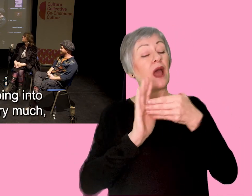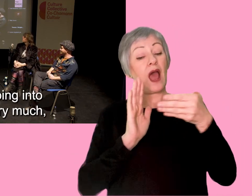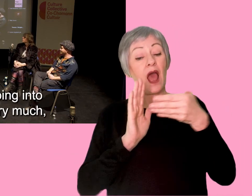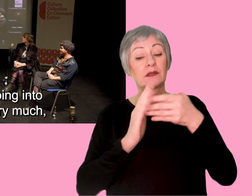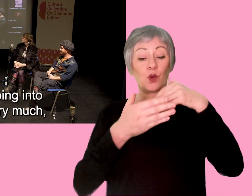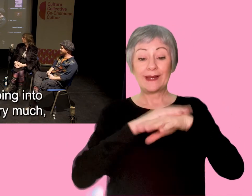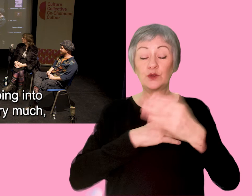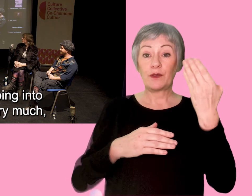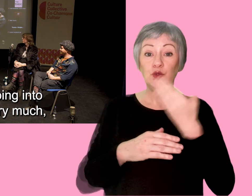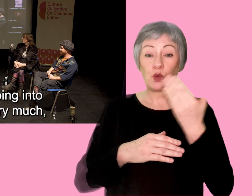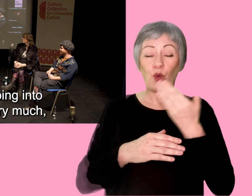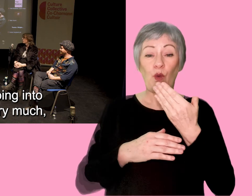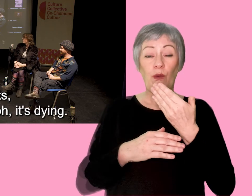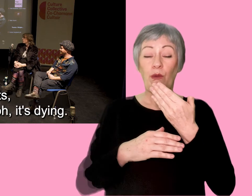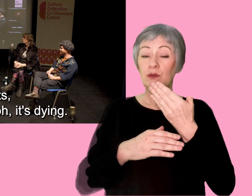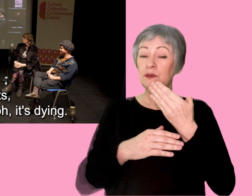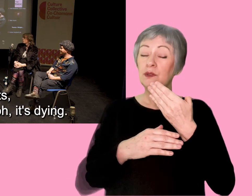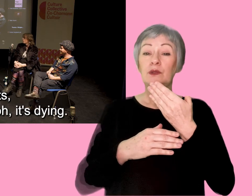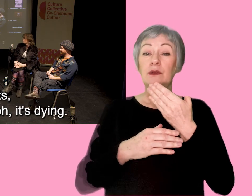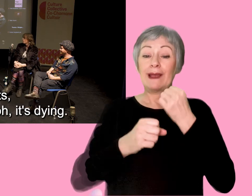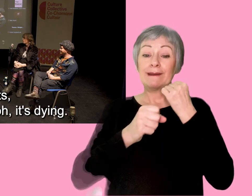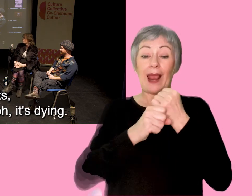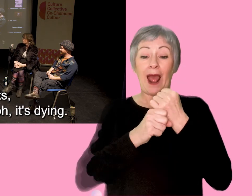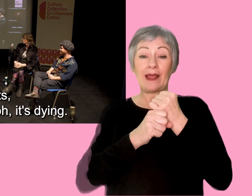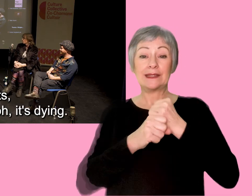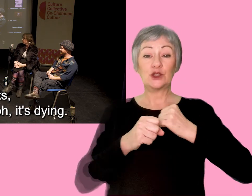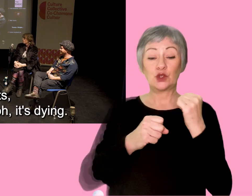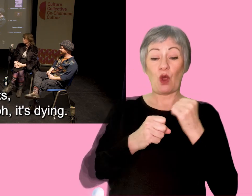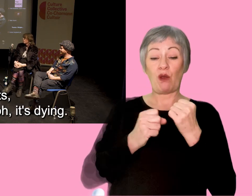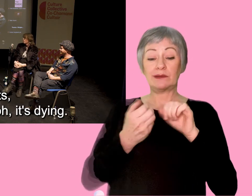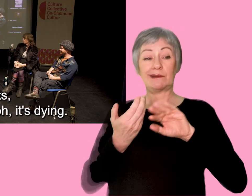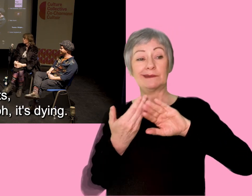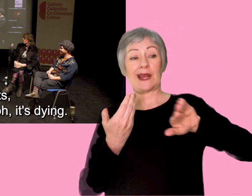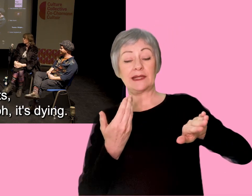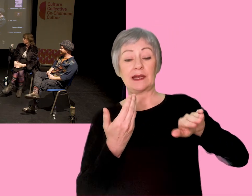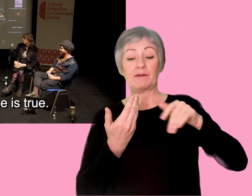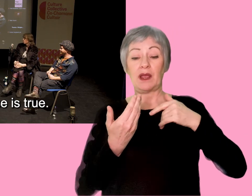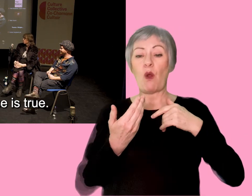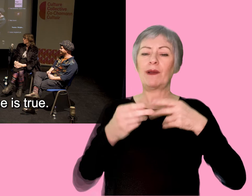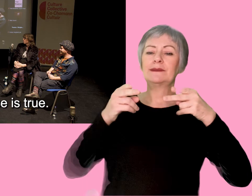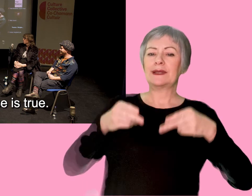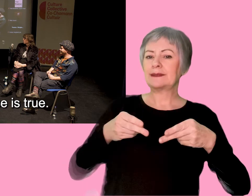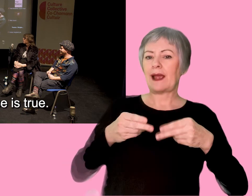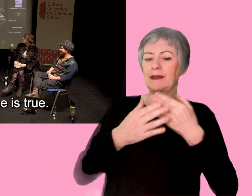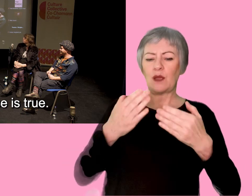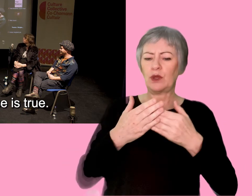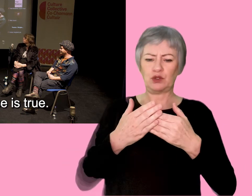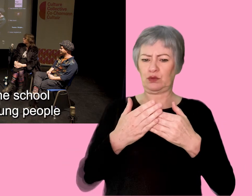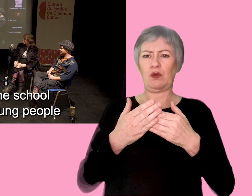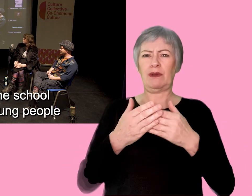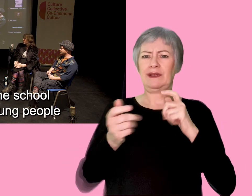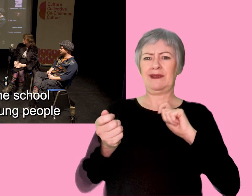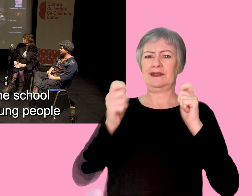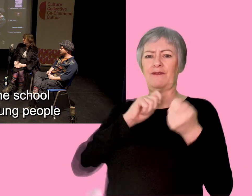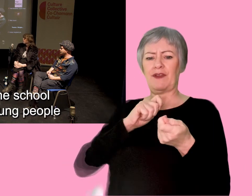into the schools, I think very much, you know, Gaelic and Scots very much cast aside as, oh, it's dying. It's the absolute reverse is true,